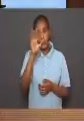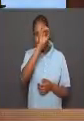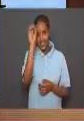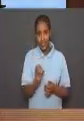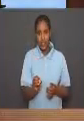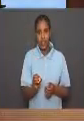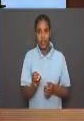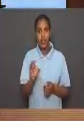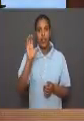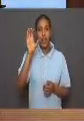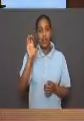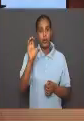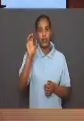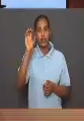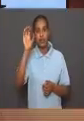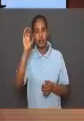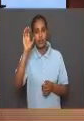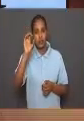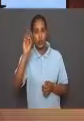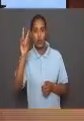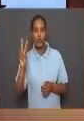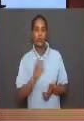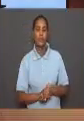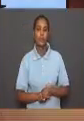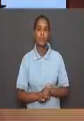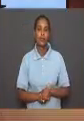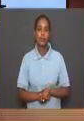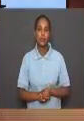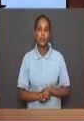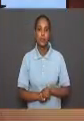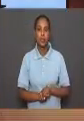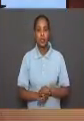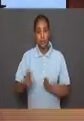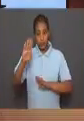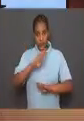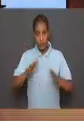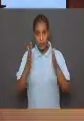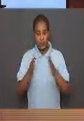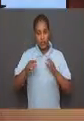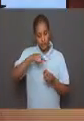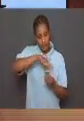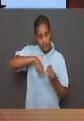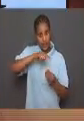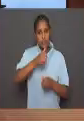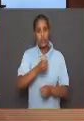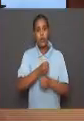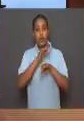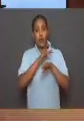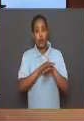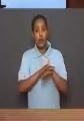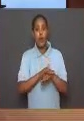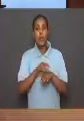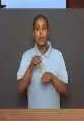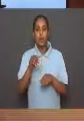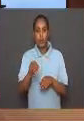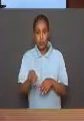0.035% carbon dioxide. The biological environment depends on